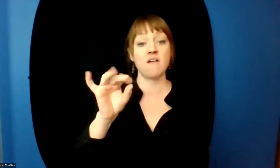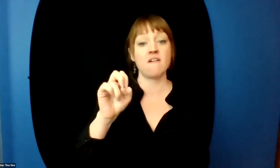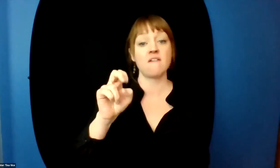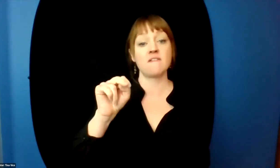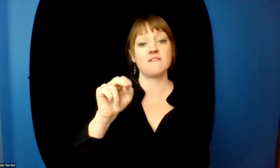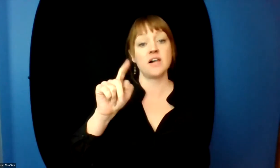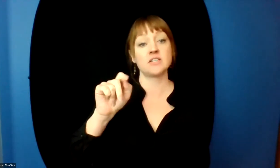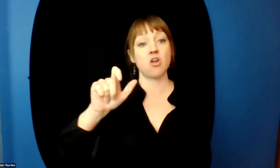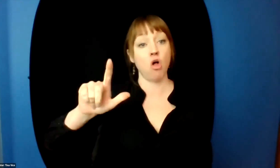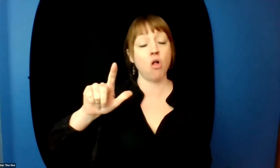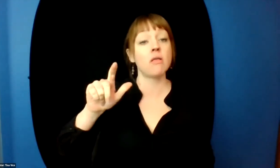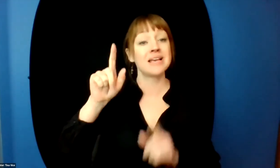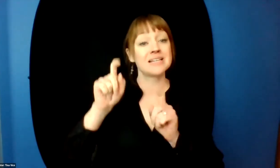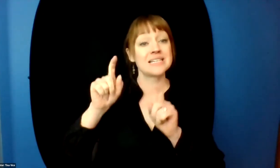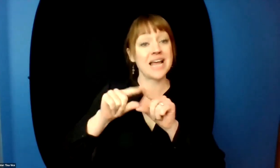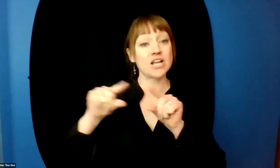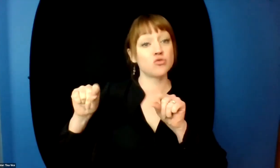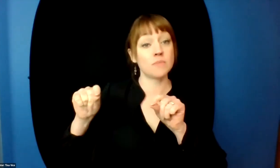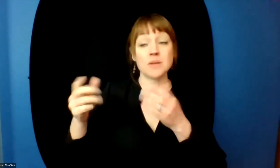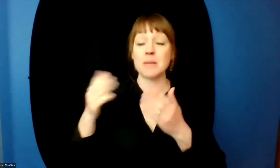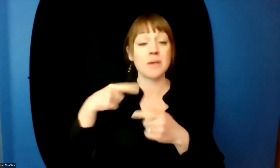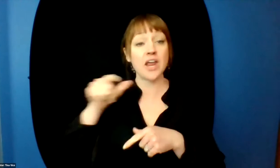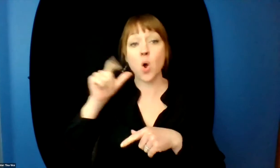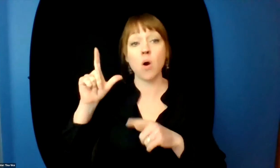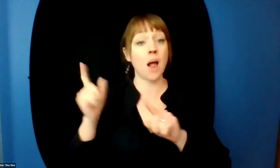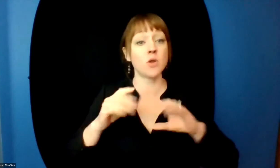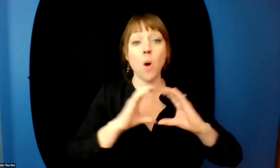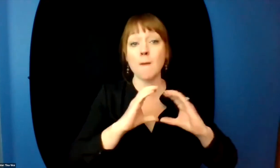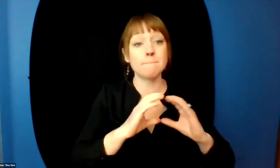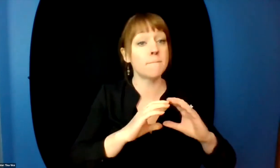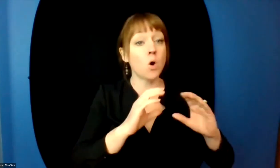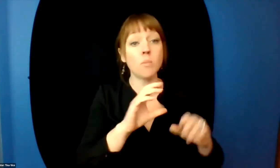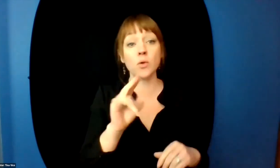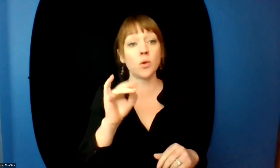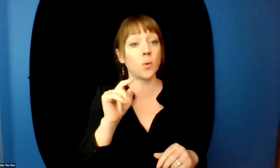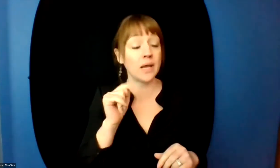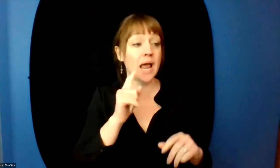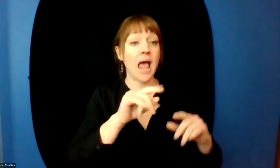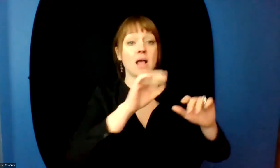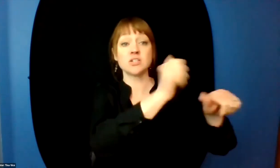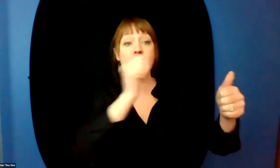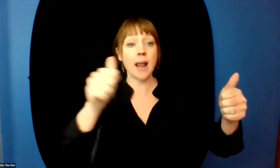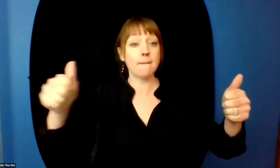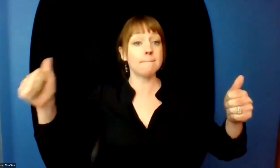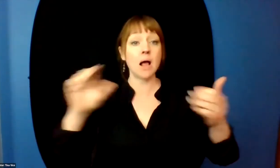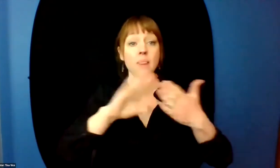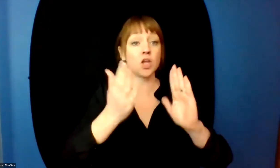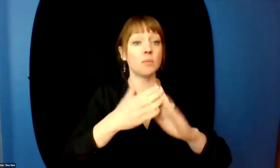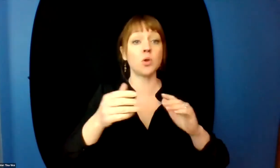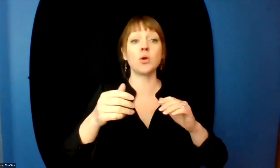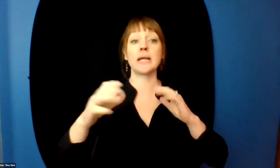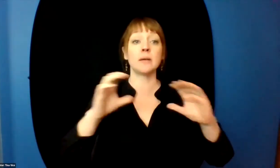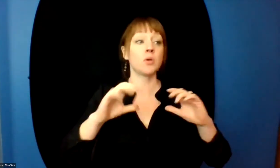Some participants may not come to our mobile units where we're out in the different communities and set up to be able to provide harm